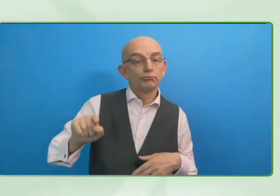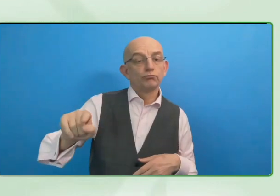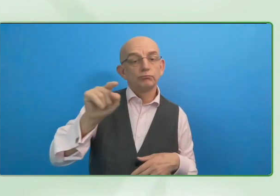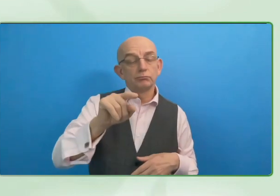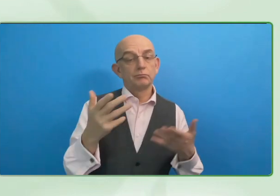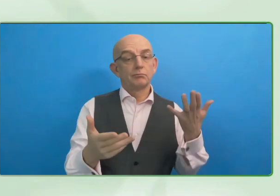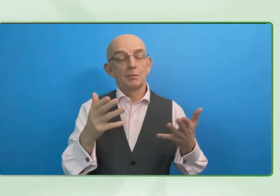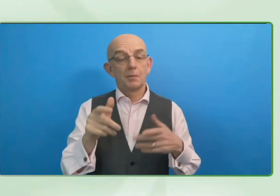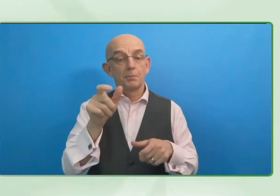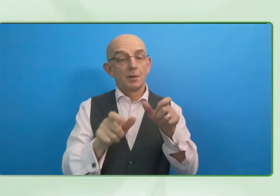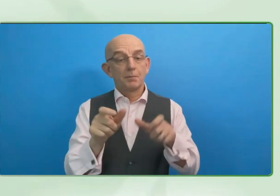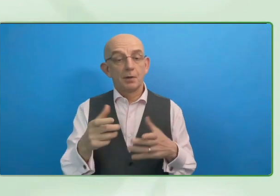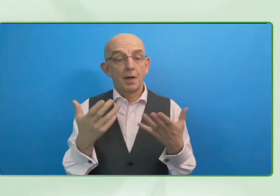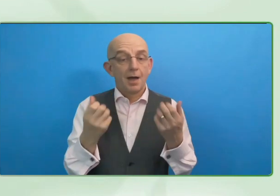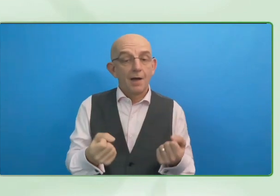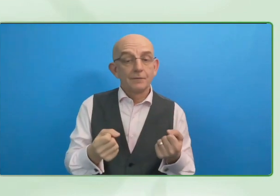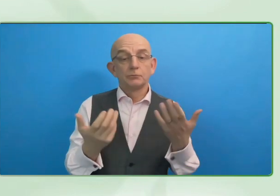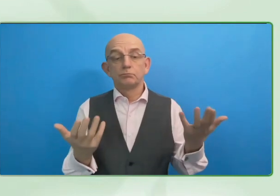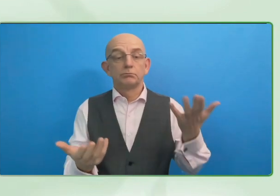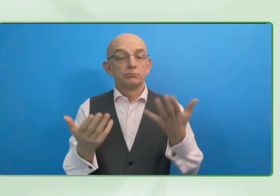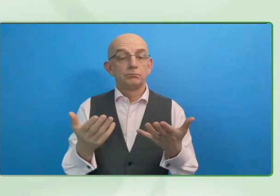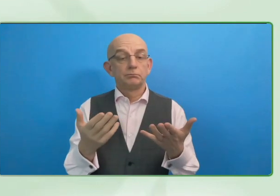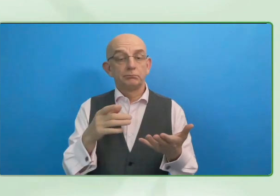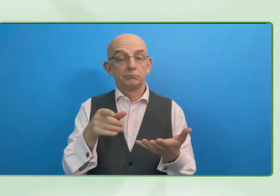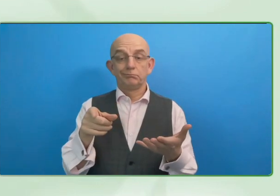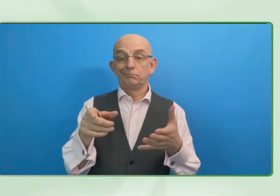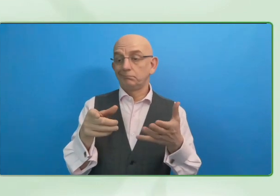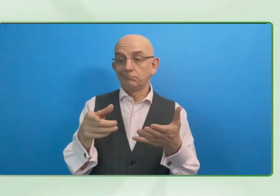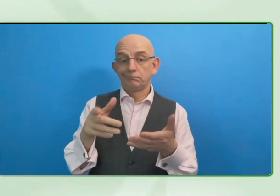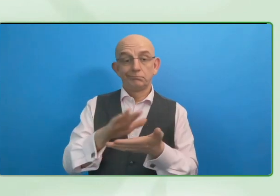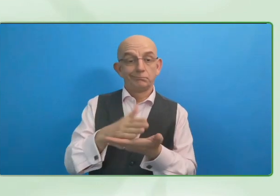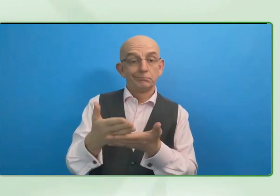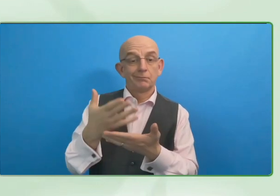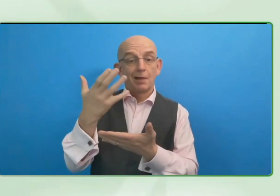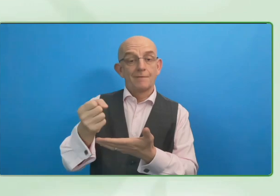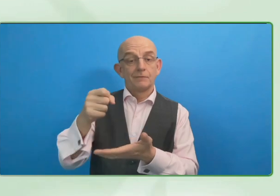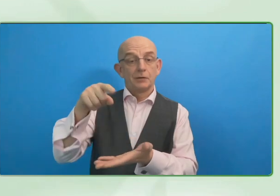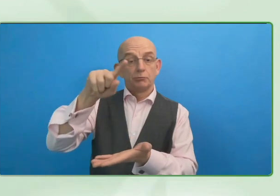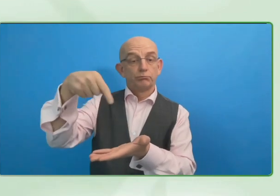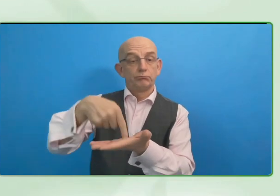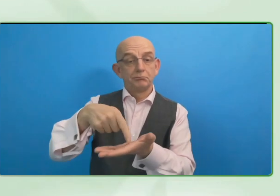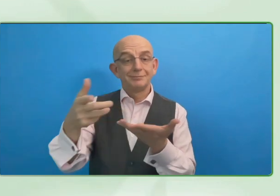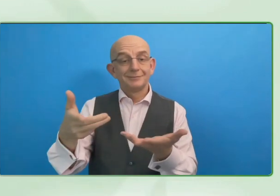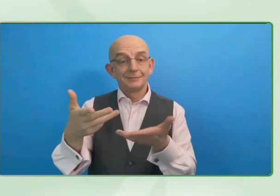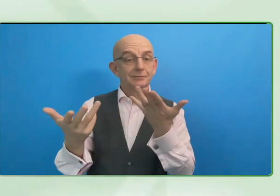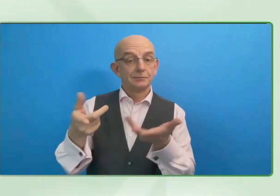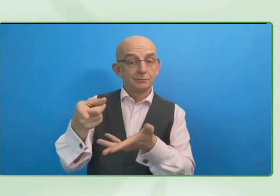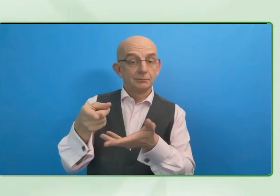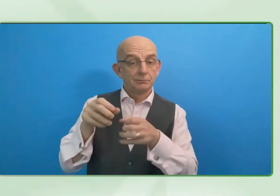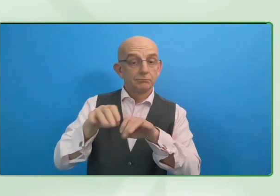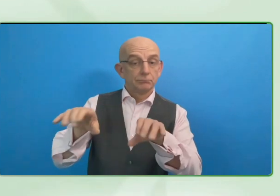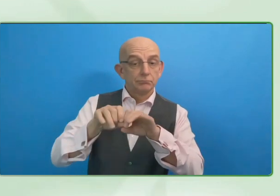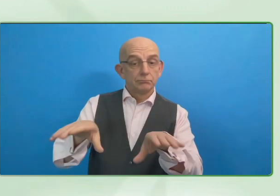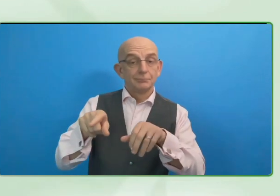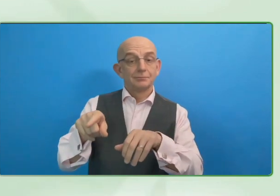interpreters who are able to run such a service, and they just need to be empowered by great technology, because